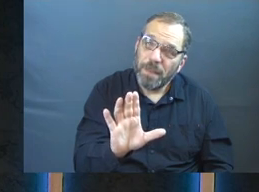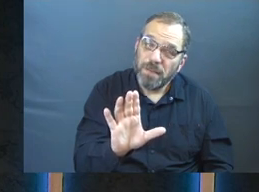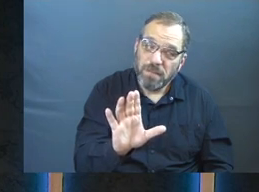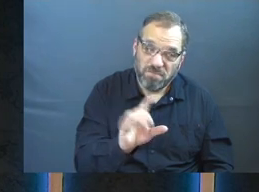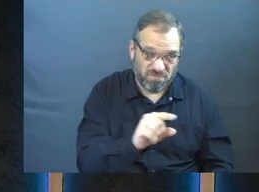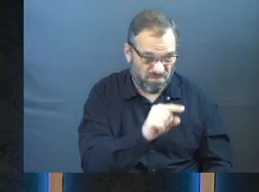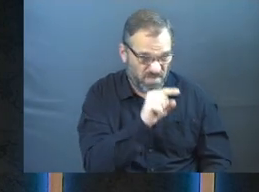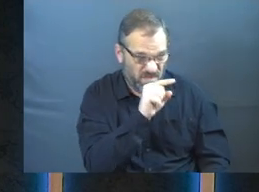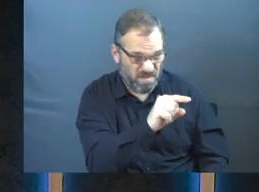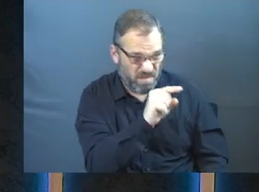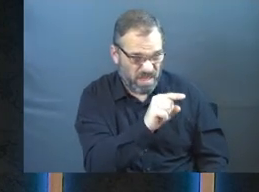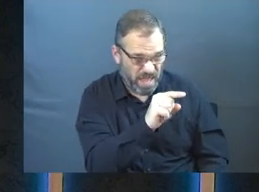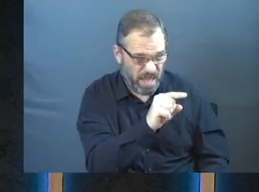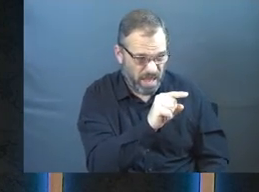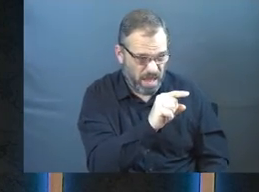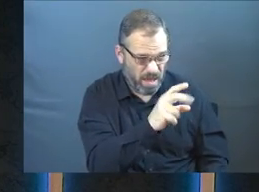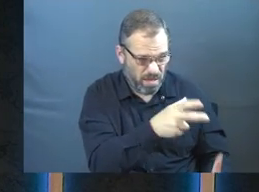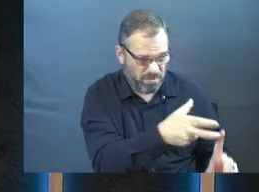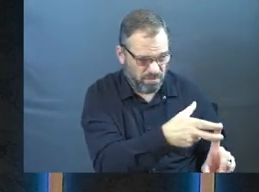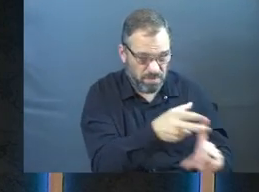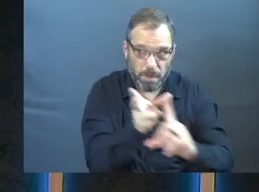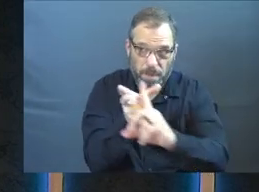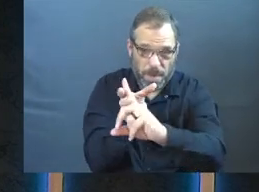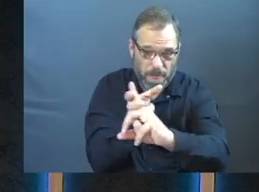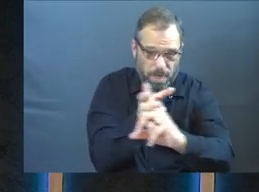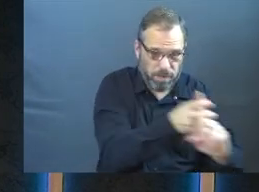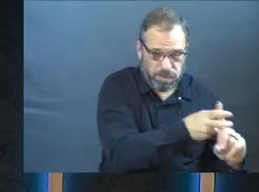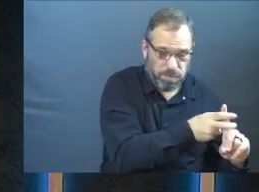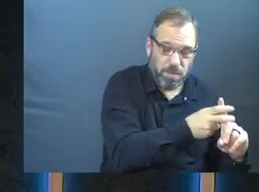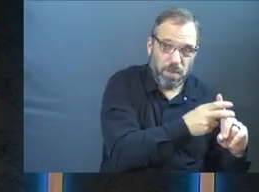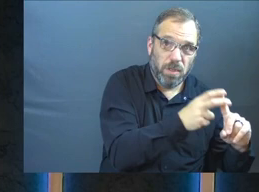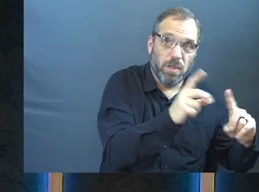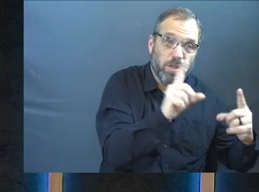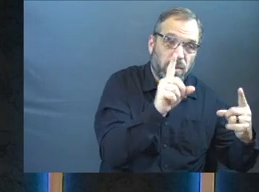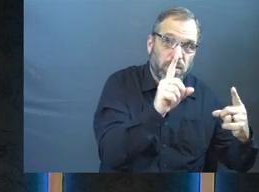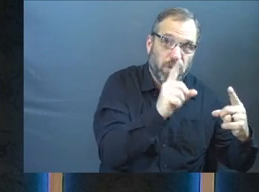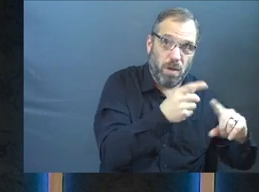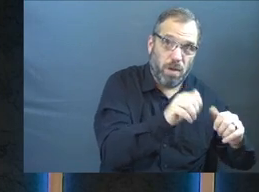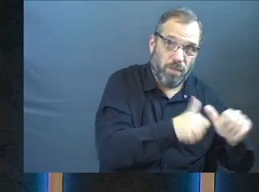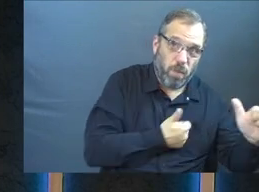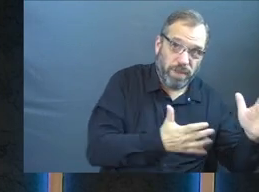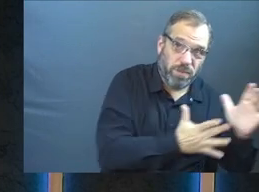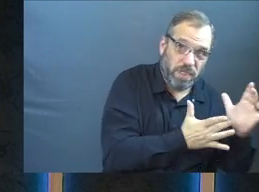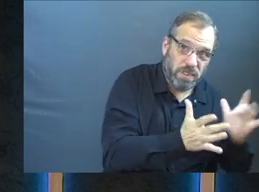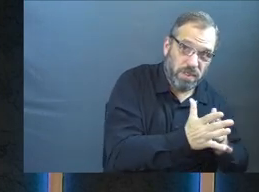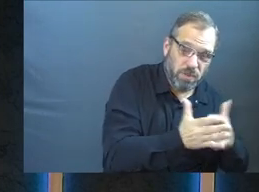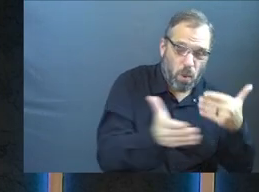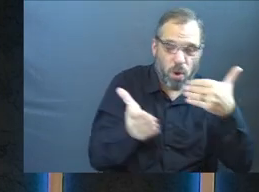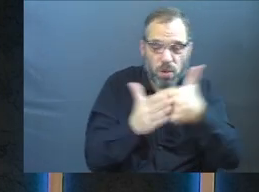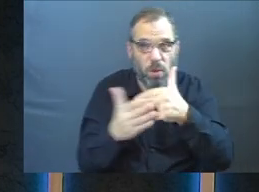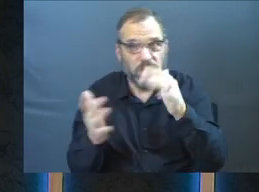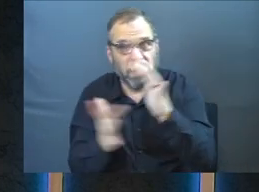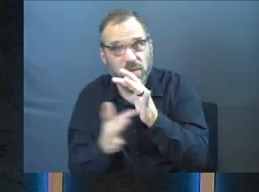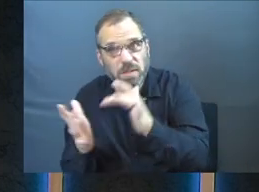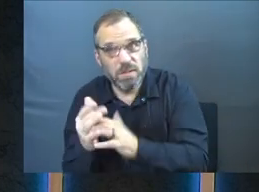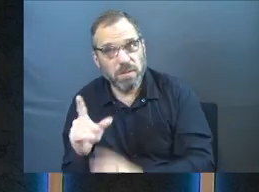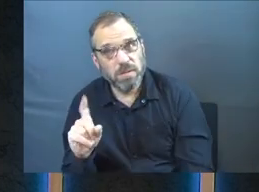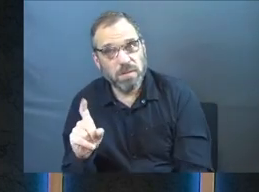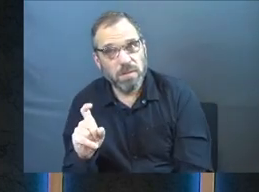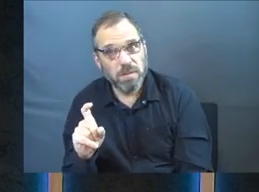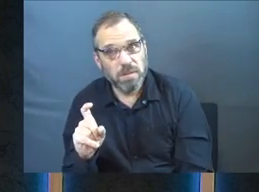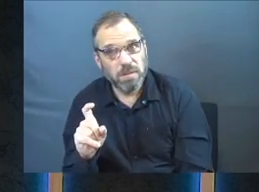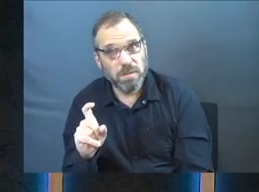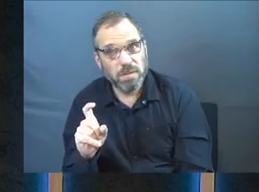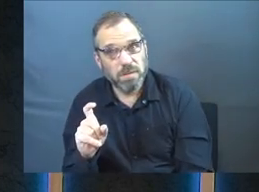Are they pulling you away from Jesus or toward him? Because the goal of your life is to get as close to Jesus as possible.